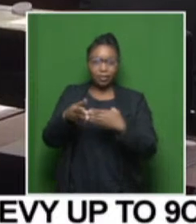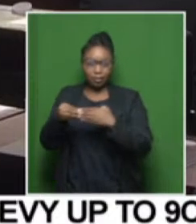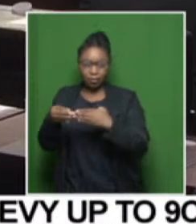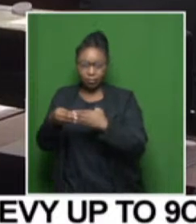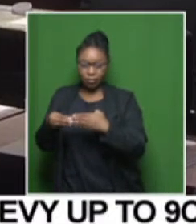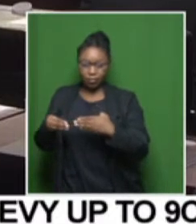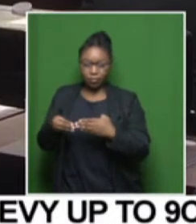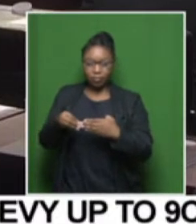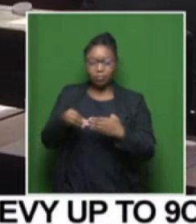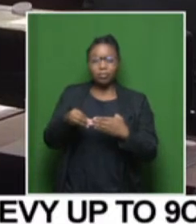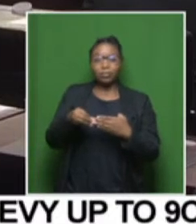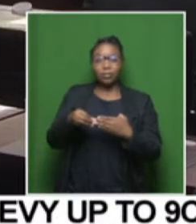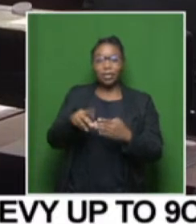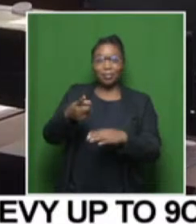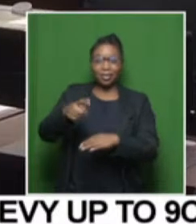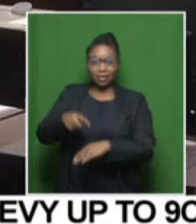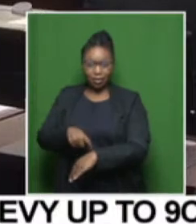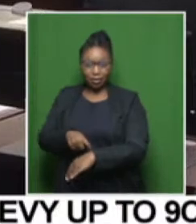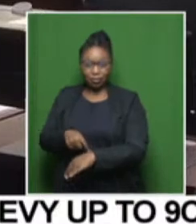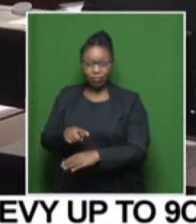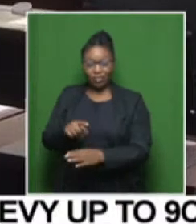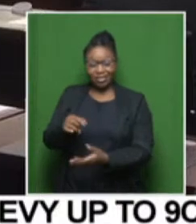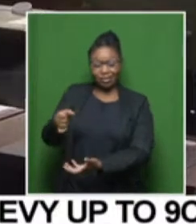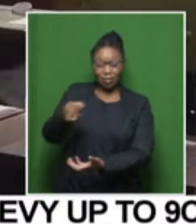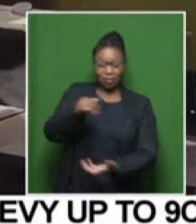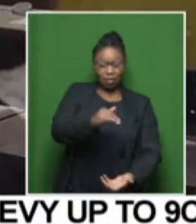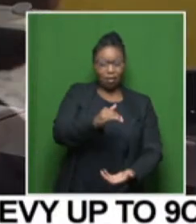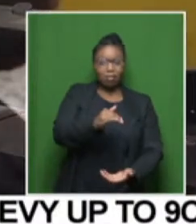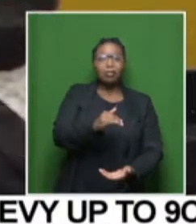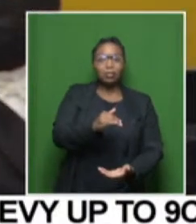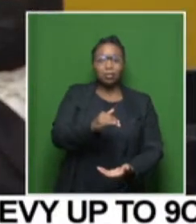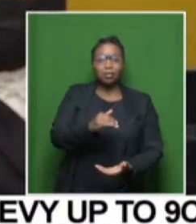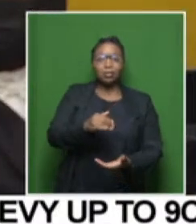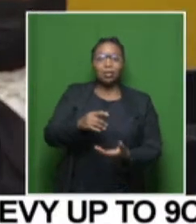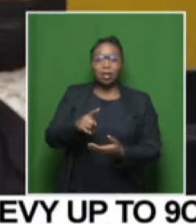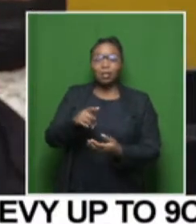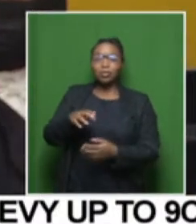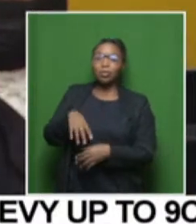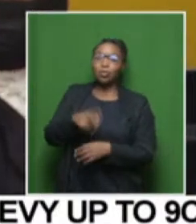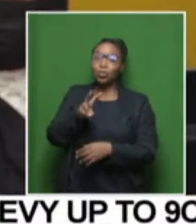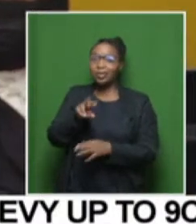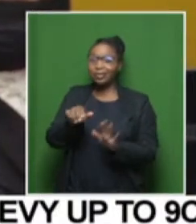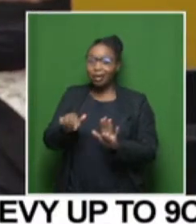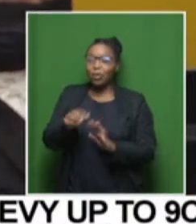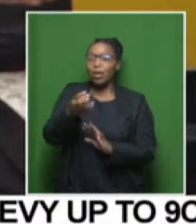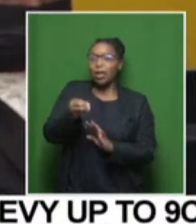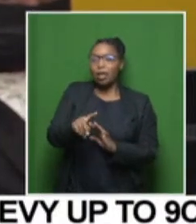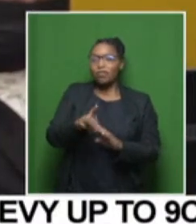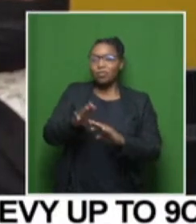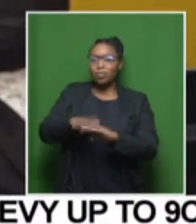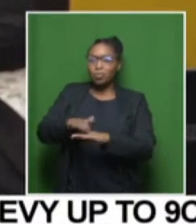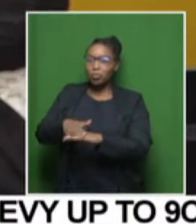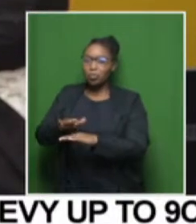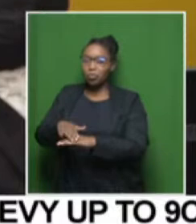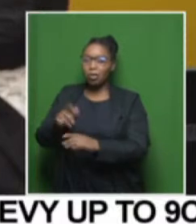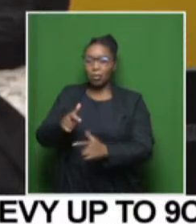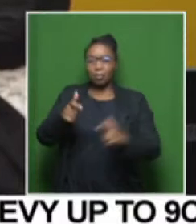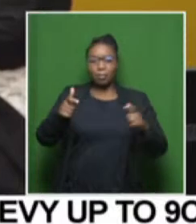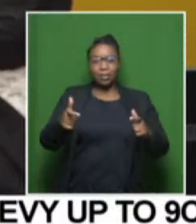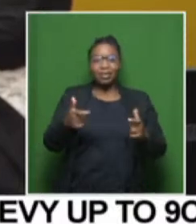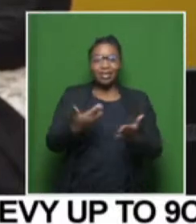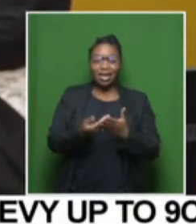2026 onwards, the carbon tax rate will have larger annual increase to reach at least